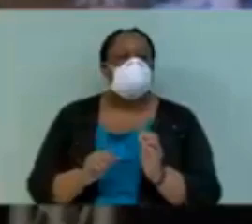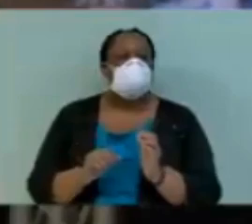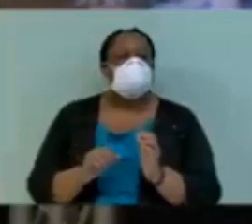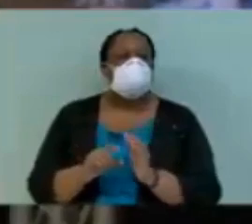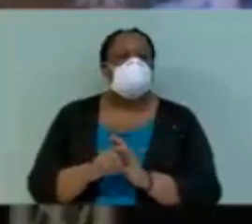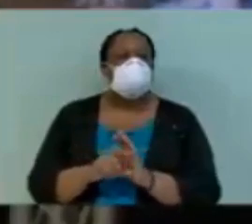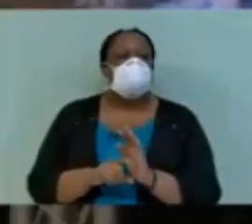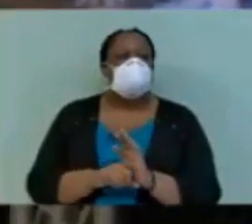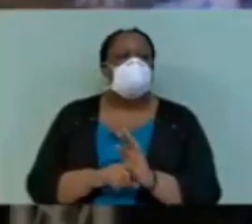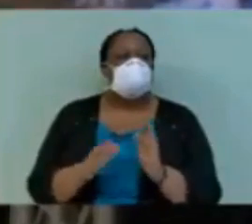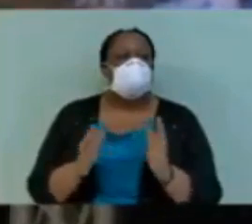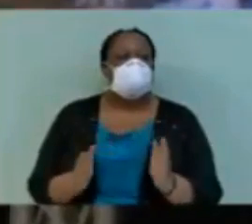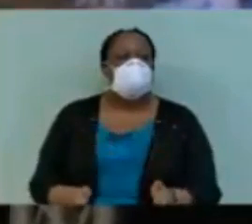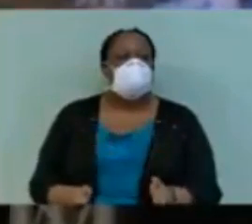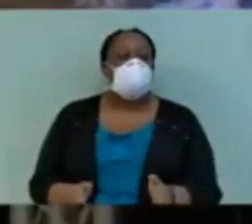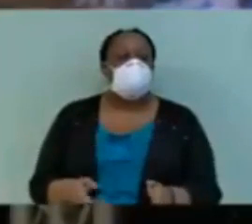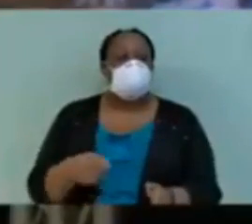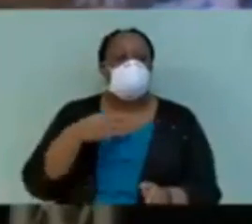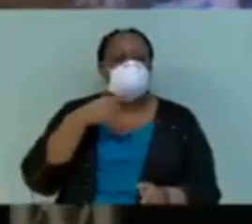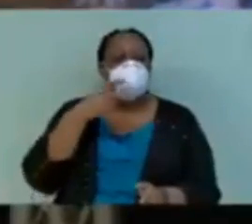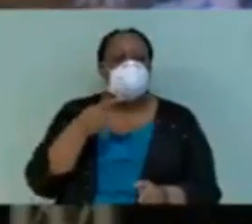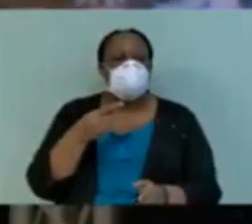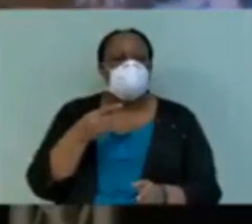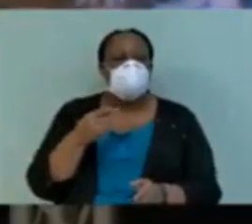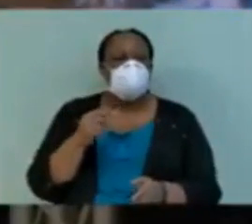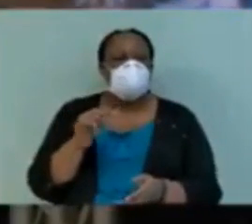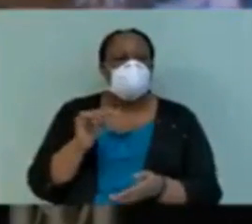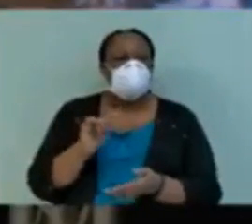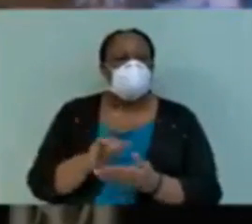question. The first question.